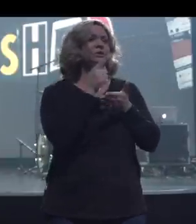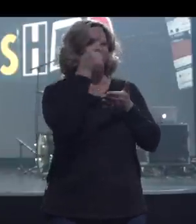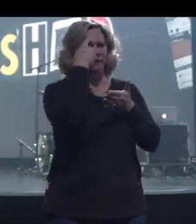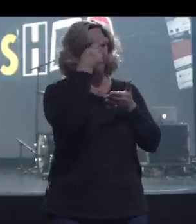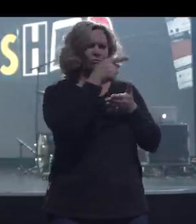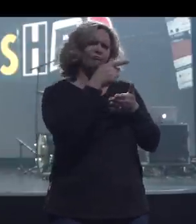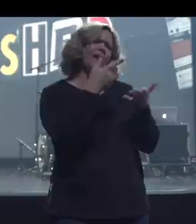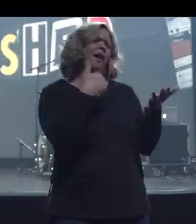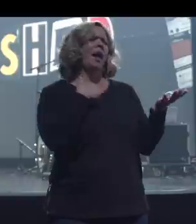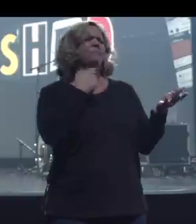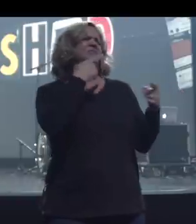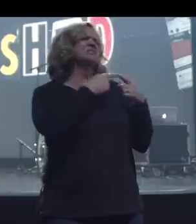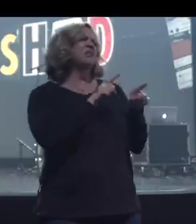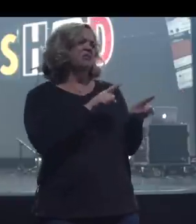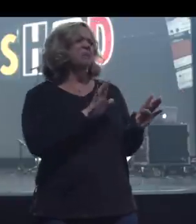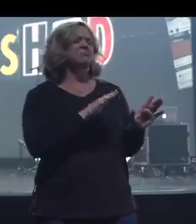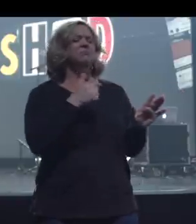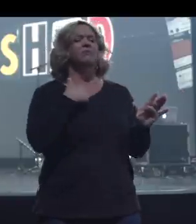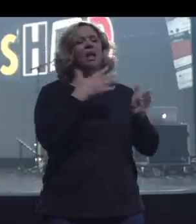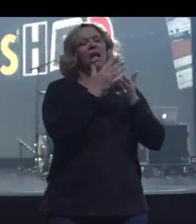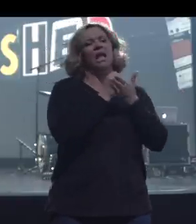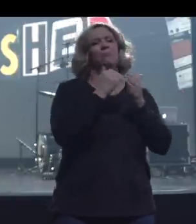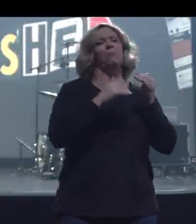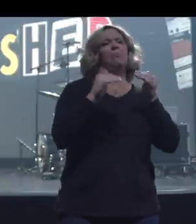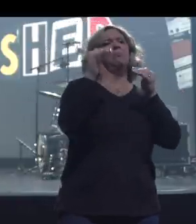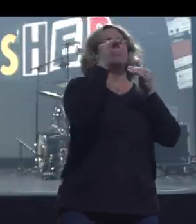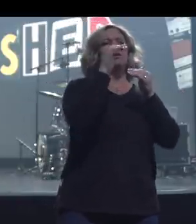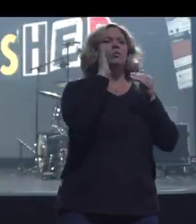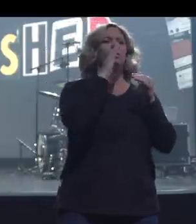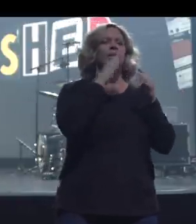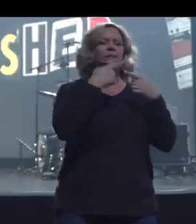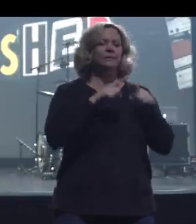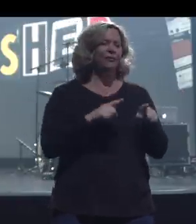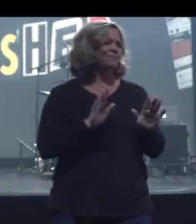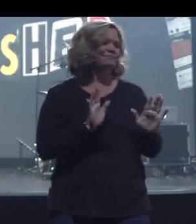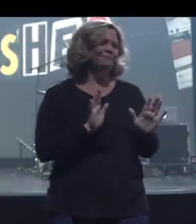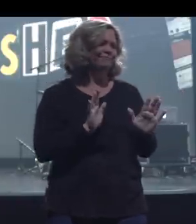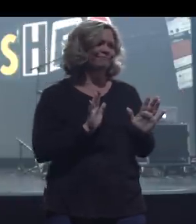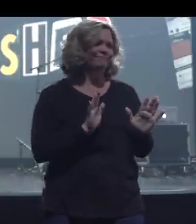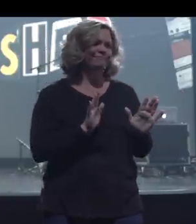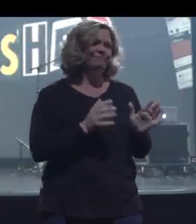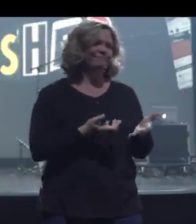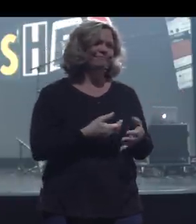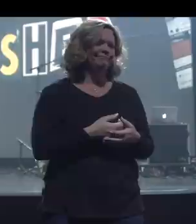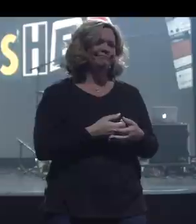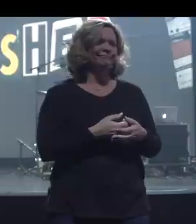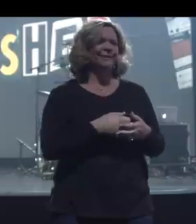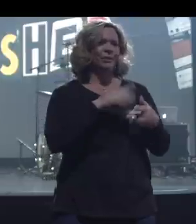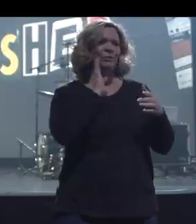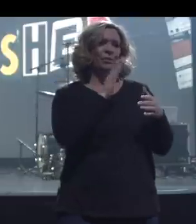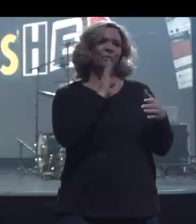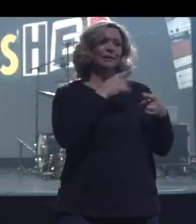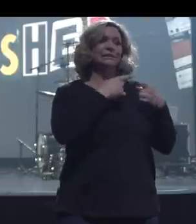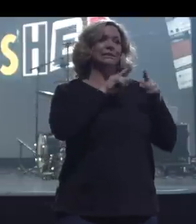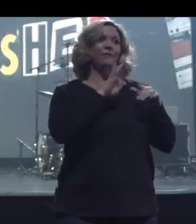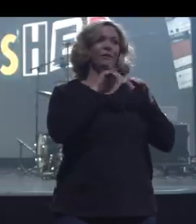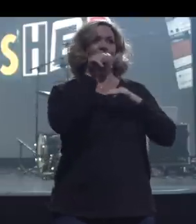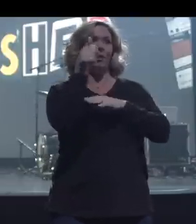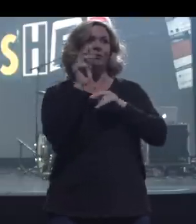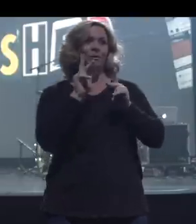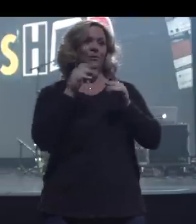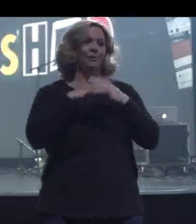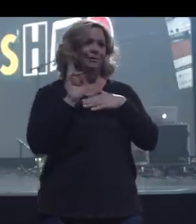I get it. You think if I get to this income level, it'd be good for me. And yet you're gonna, like, you know, be different than every other person in